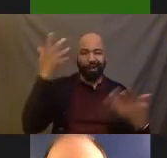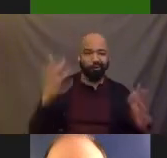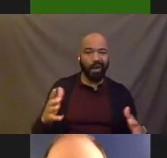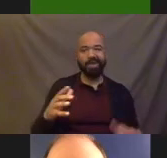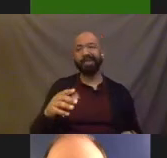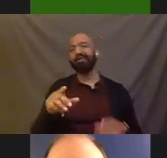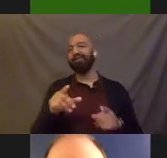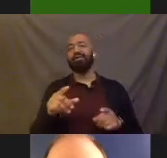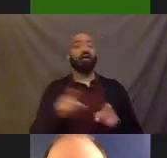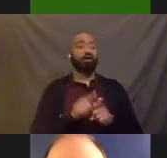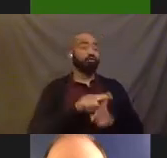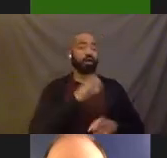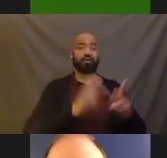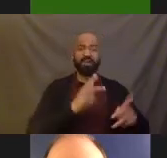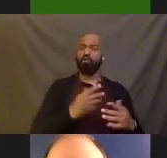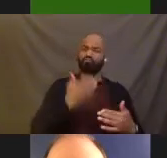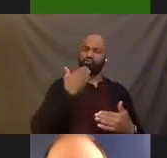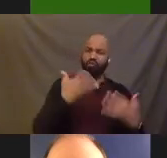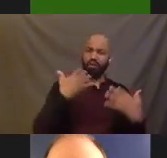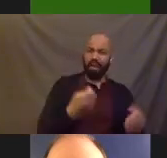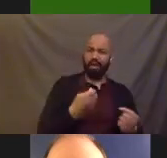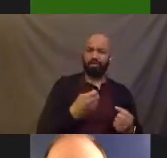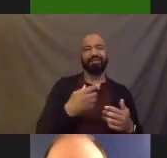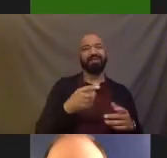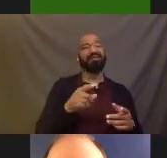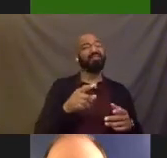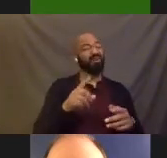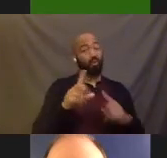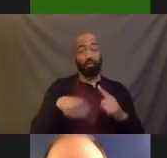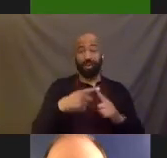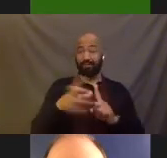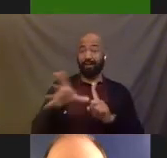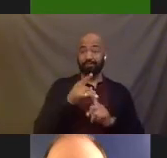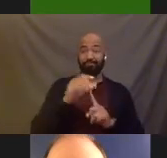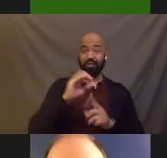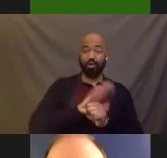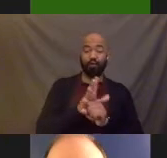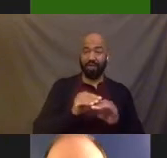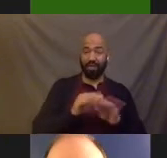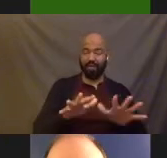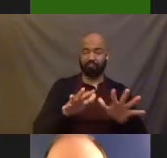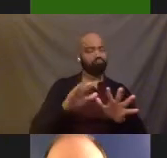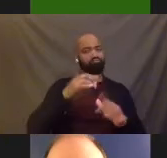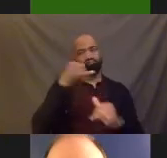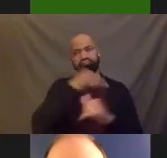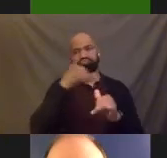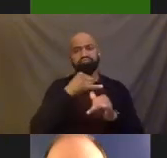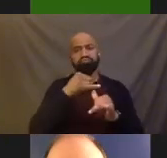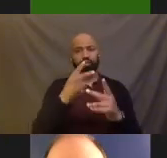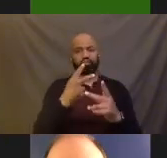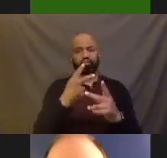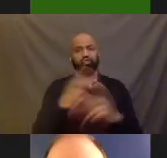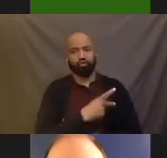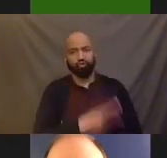were previously very healthy have very long-term effects from this infection. And really, I'm missing people's faces. One